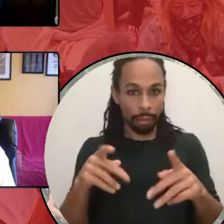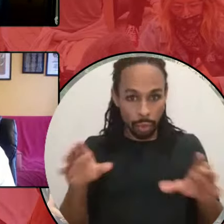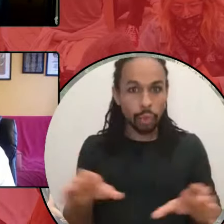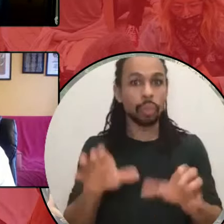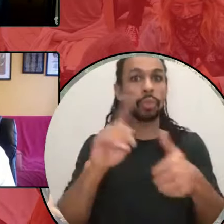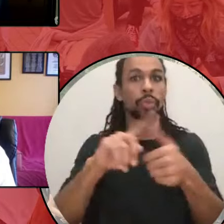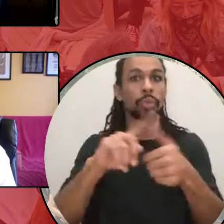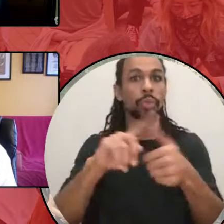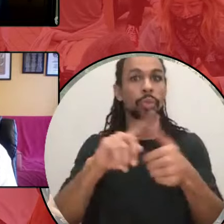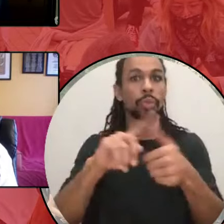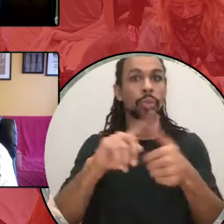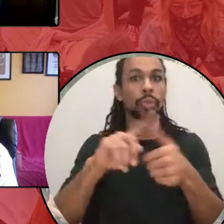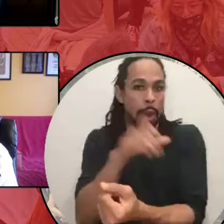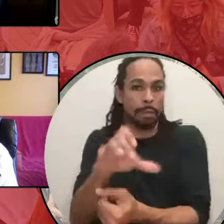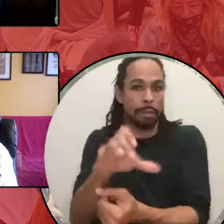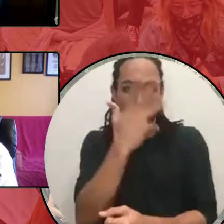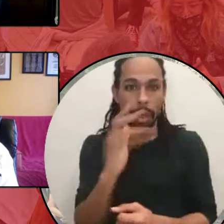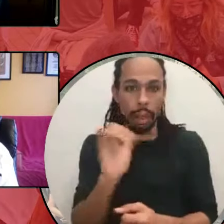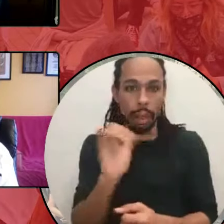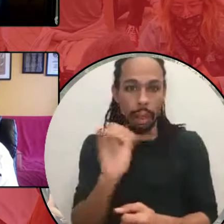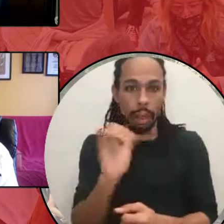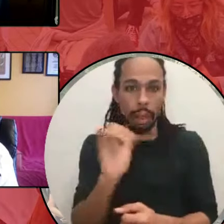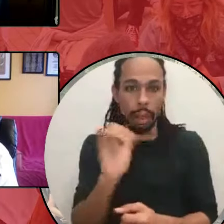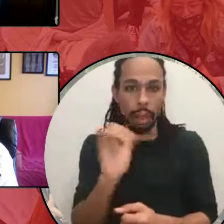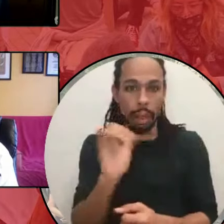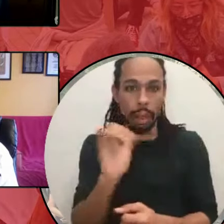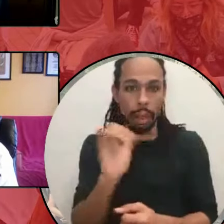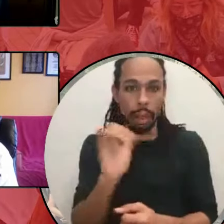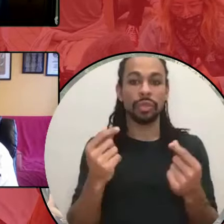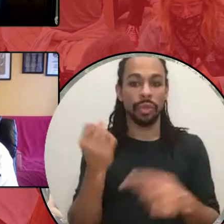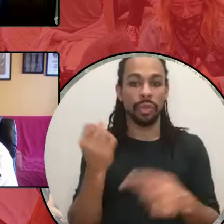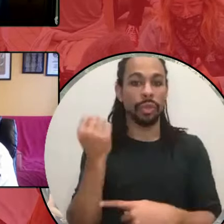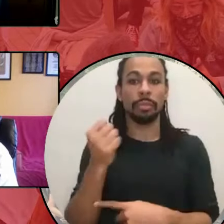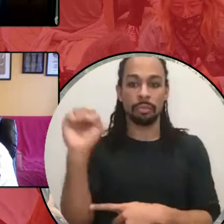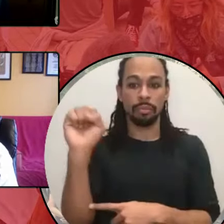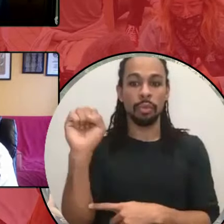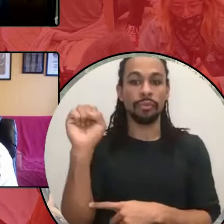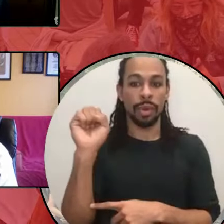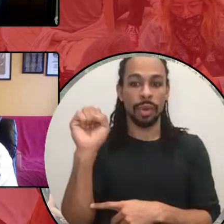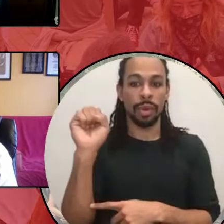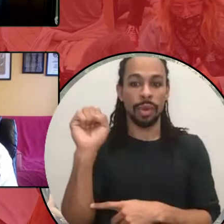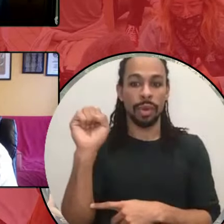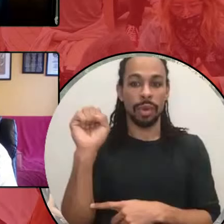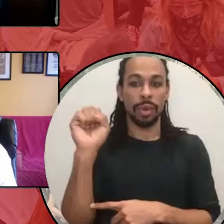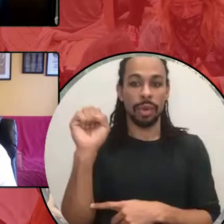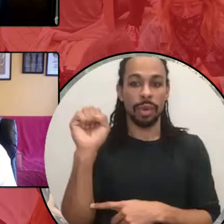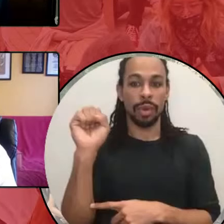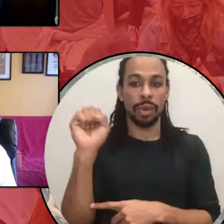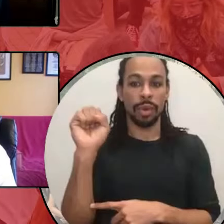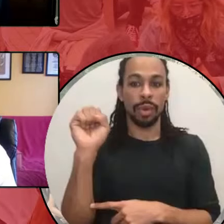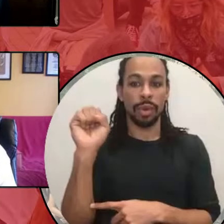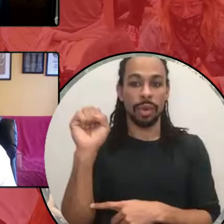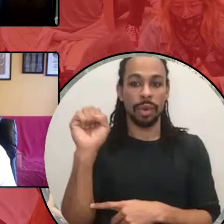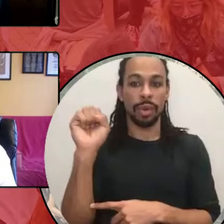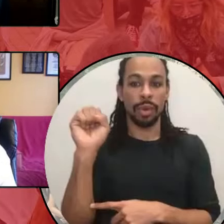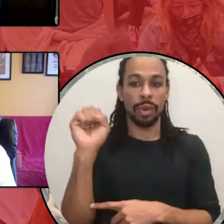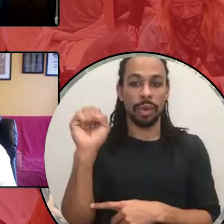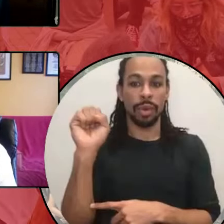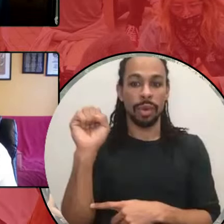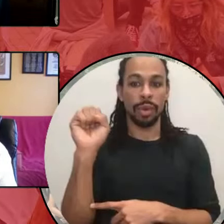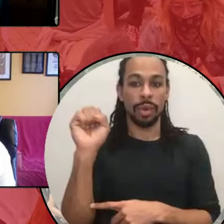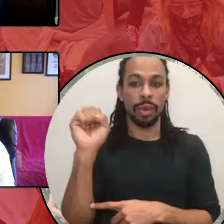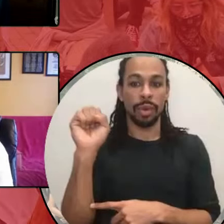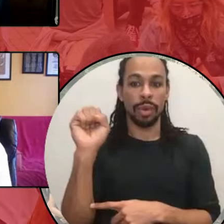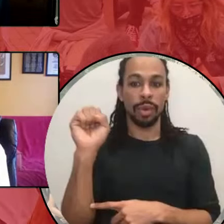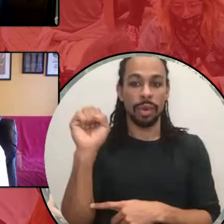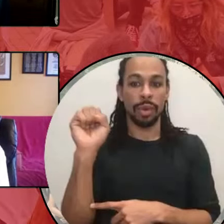forward? I think that I'm so excited that we have a whole conference today to keep digging